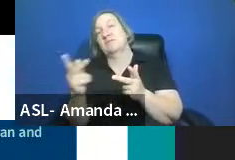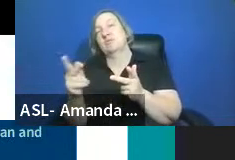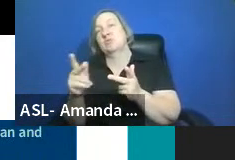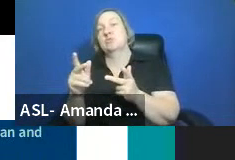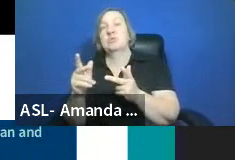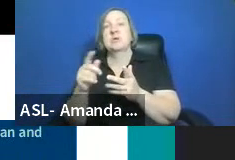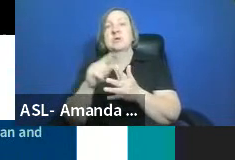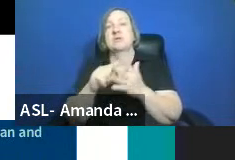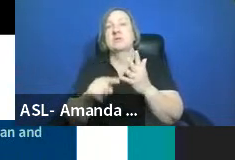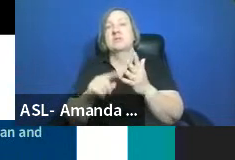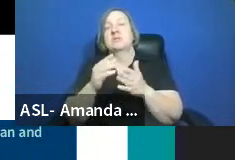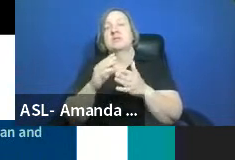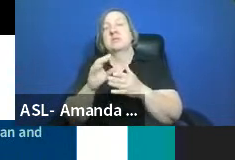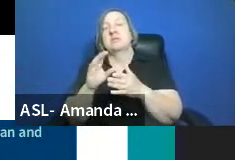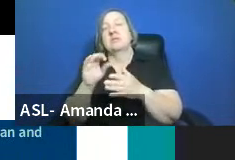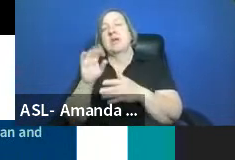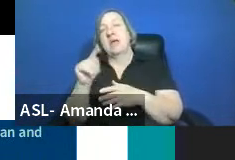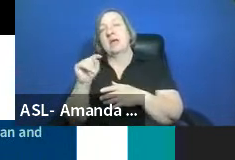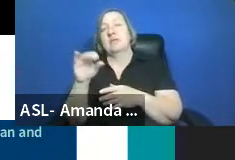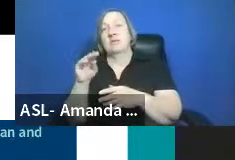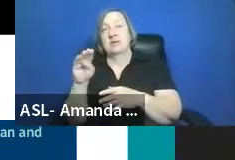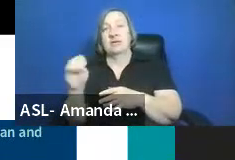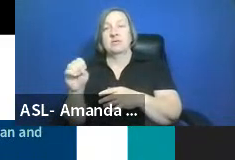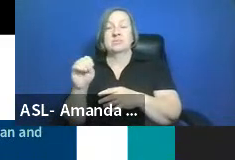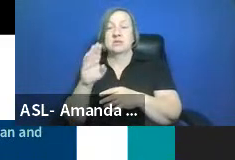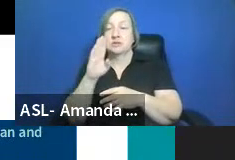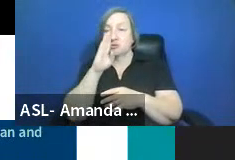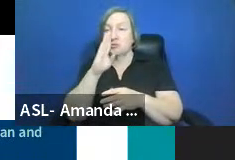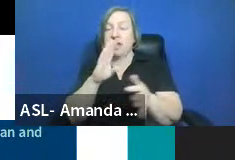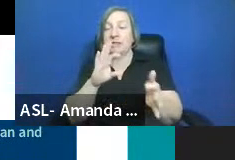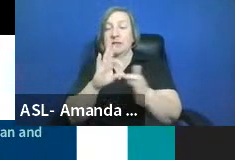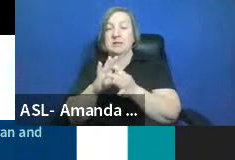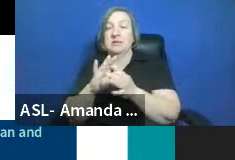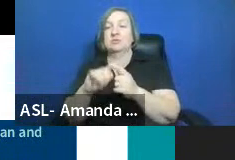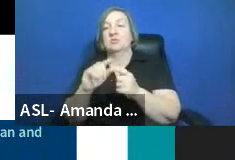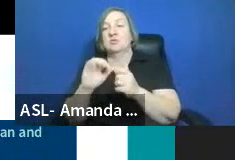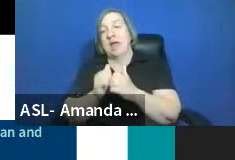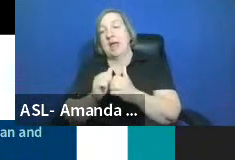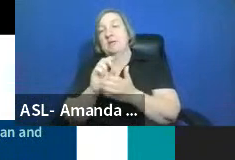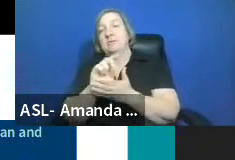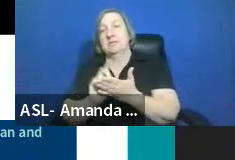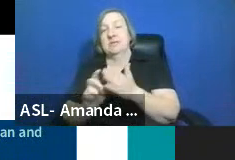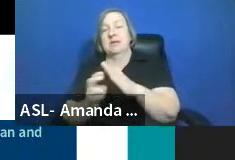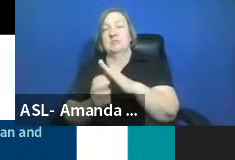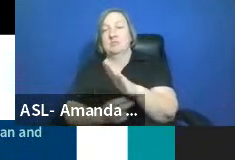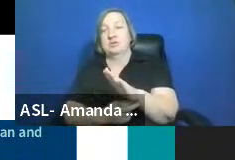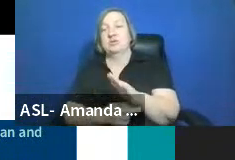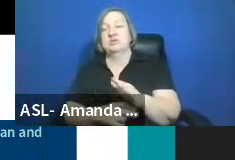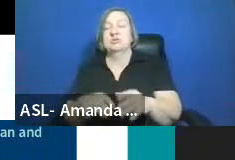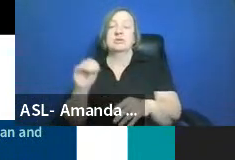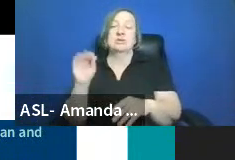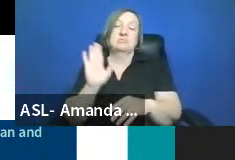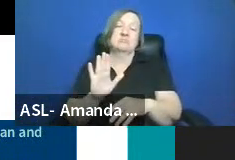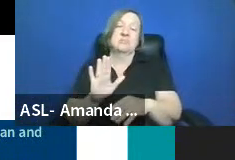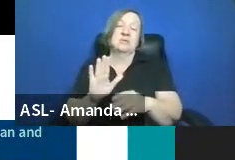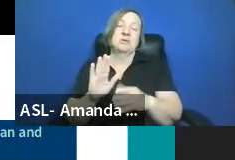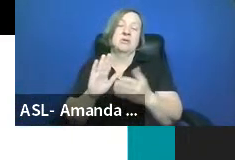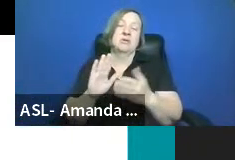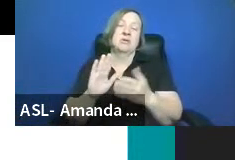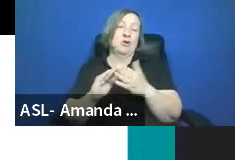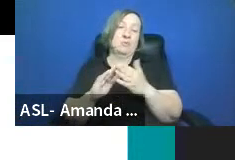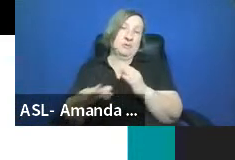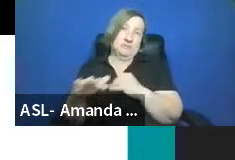of these outcomes which are directly linked to the design of the bridges and the urban realm. Next slide.